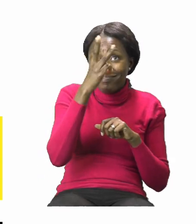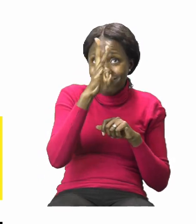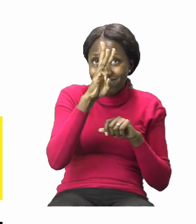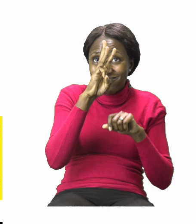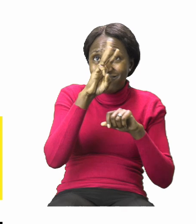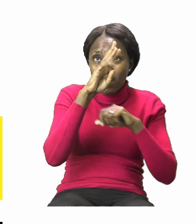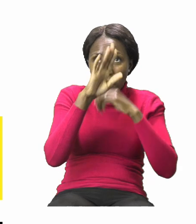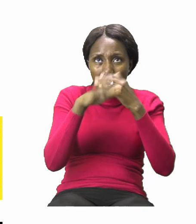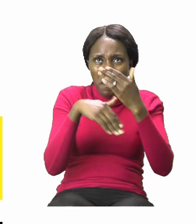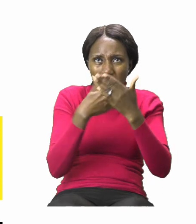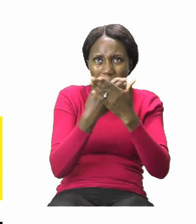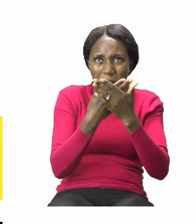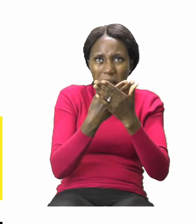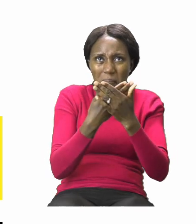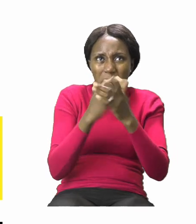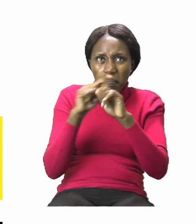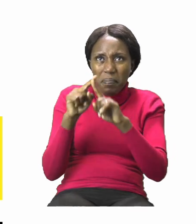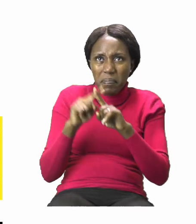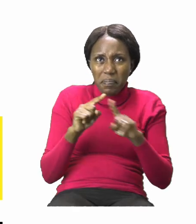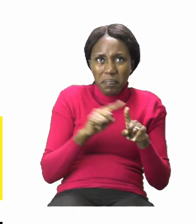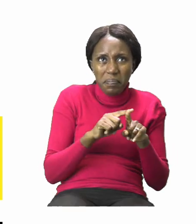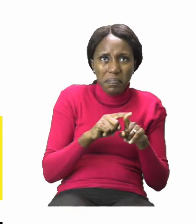a car.